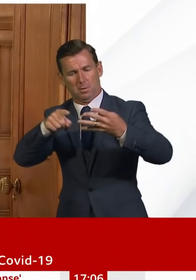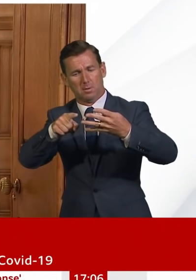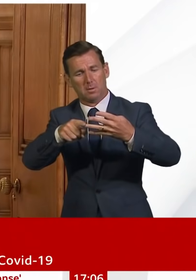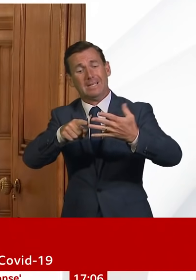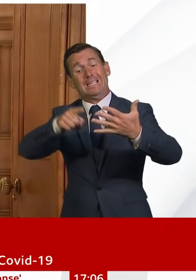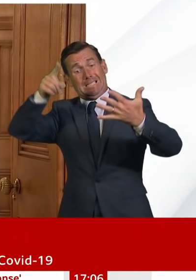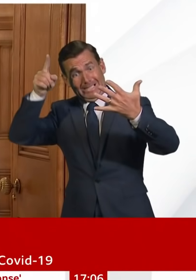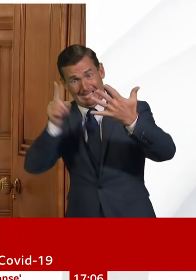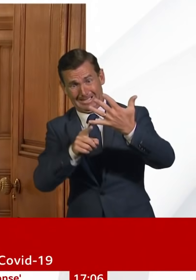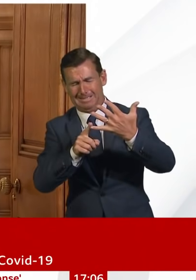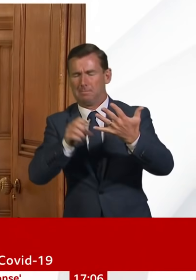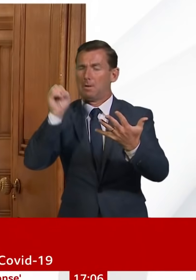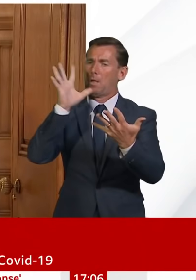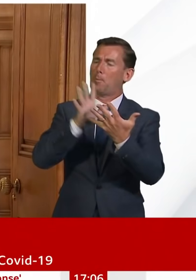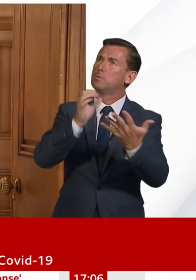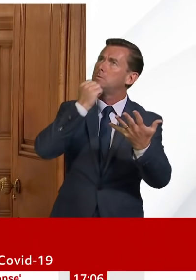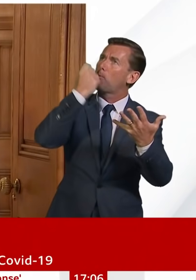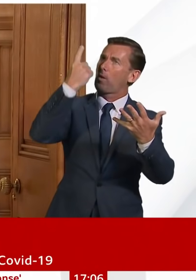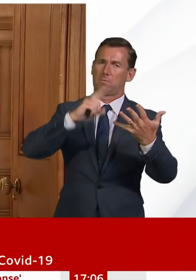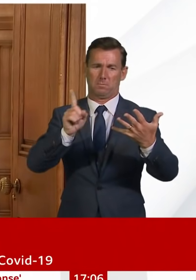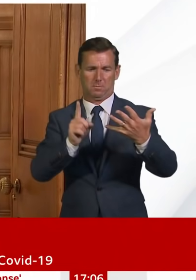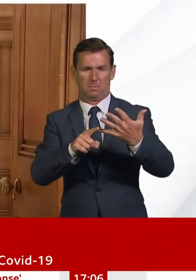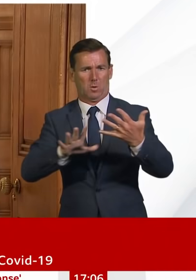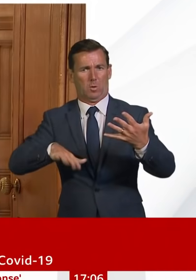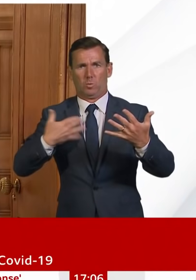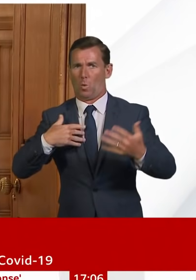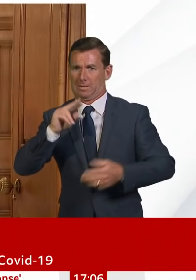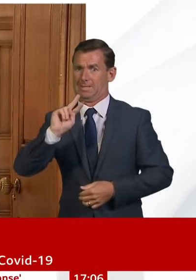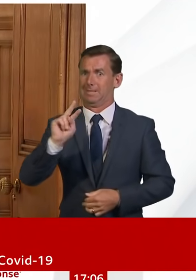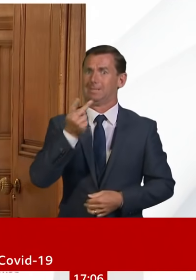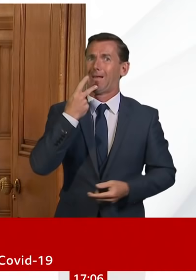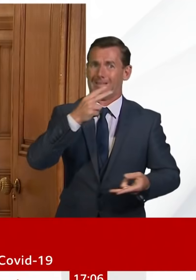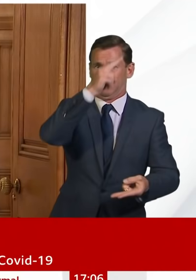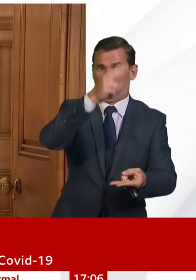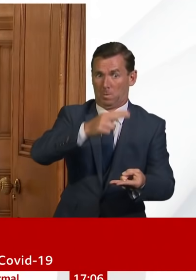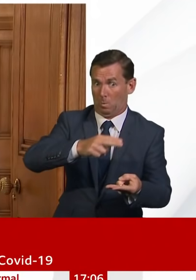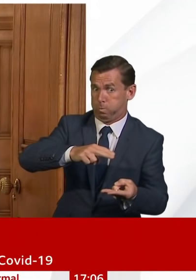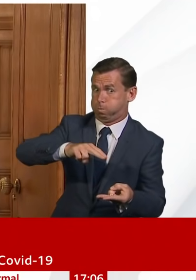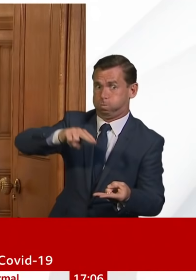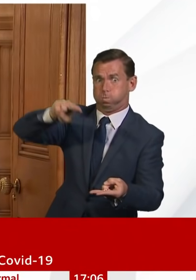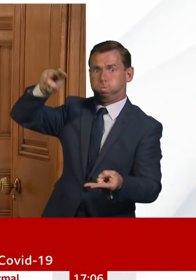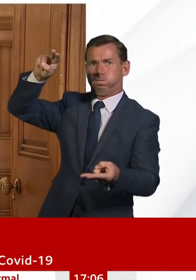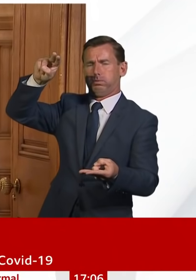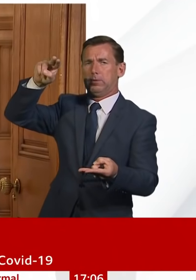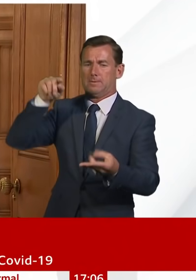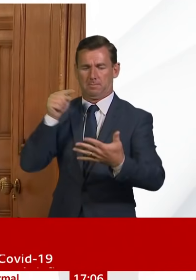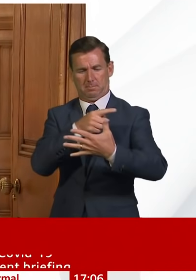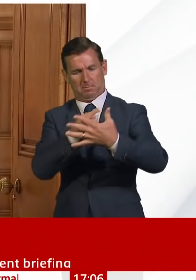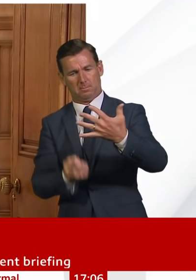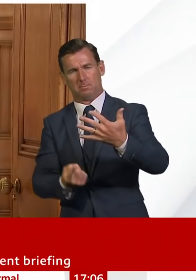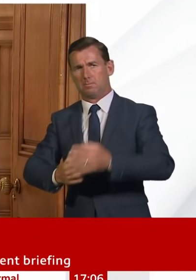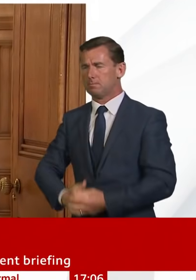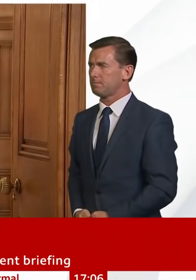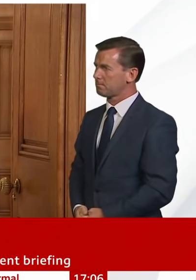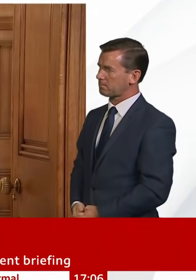And most importantly, that there is no risk of a second peak. I now want to update you on 2 specific